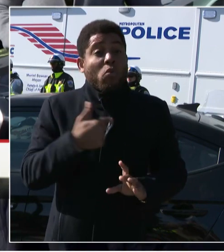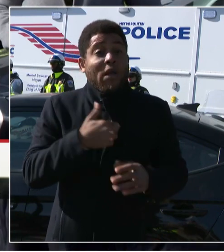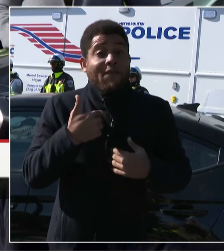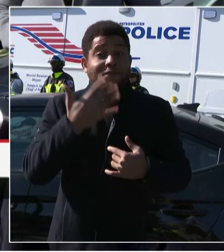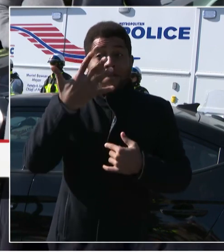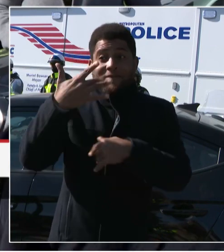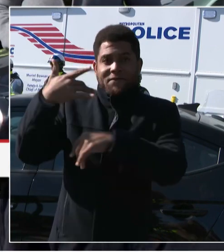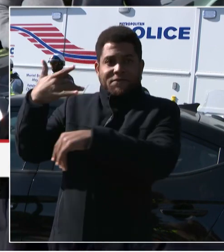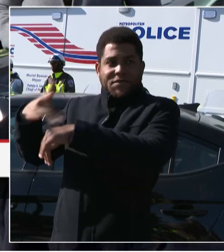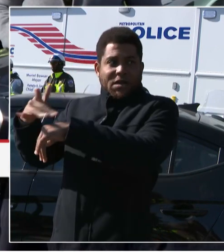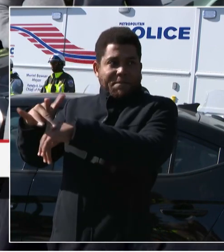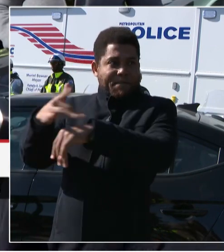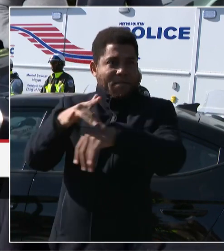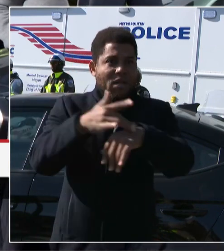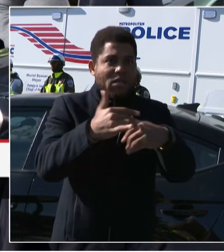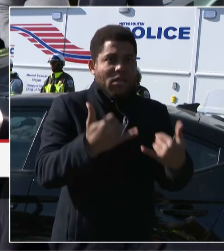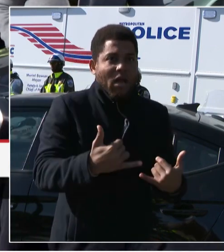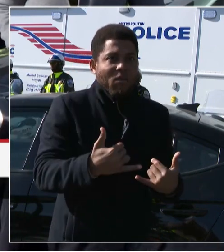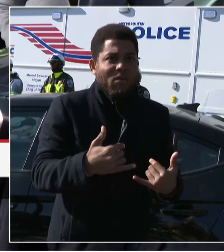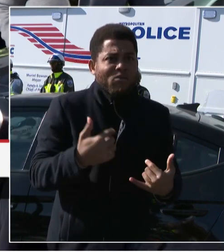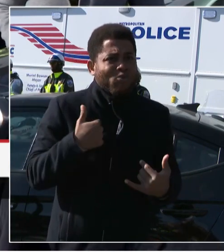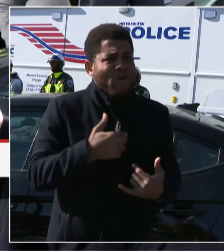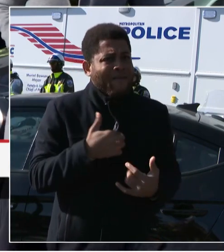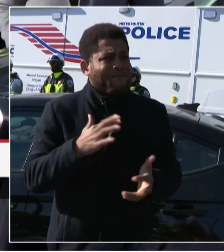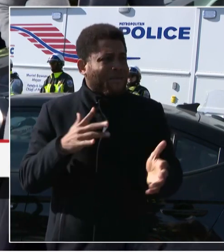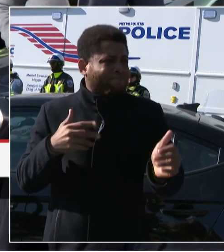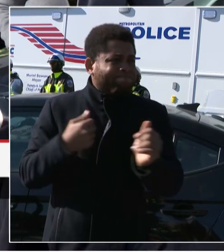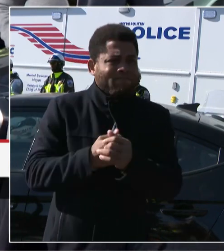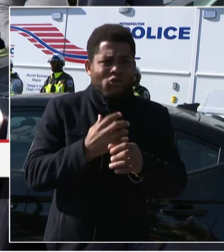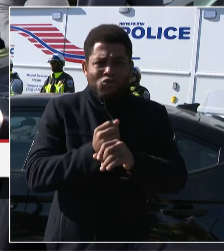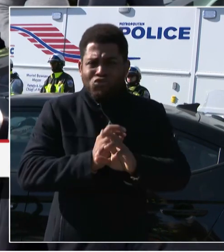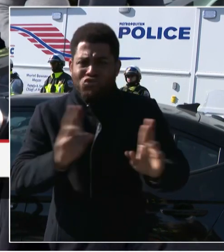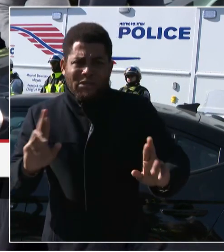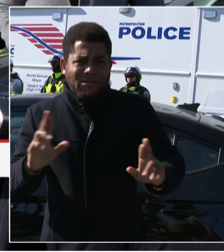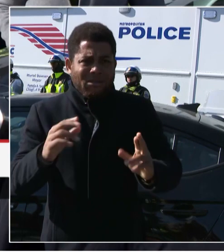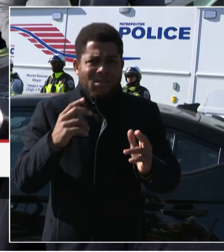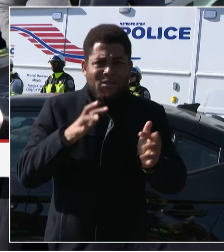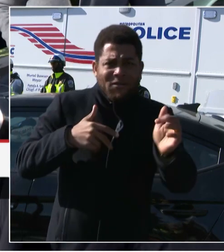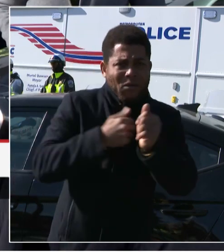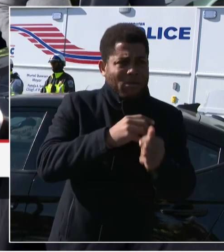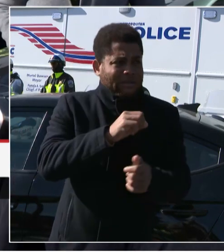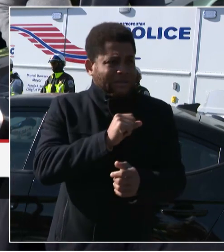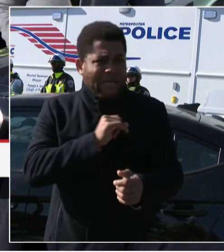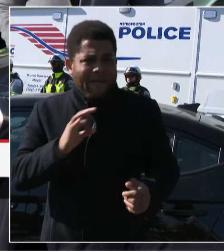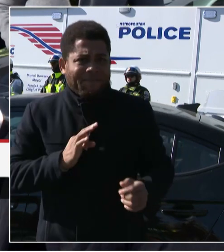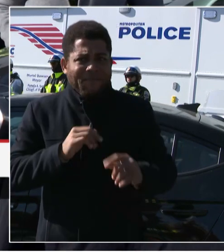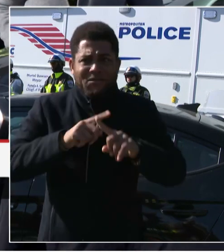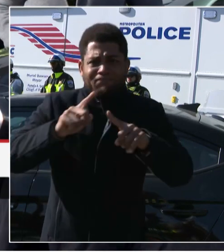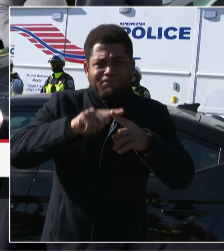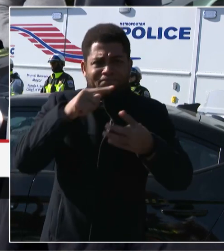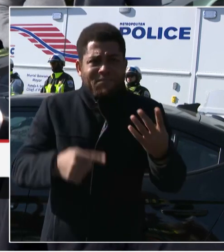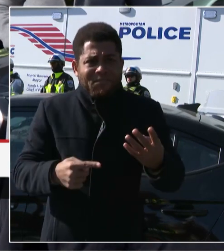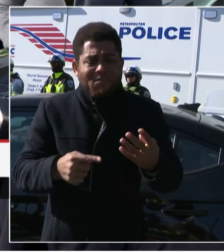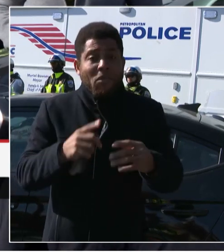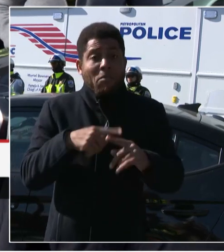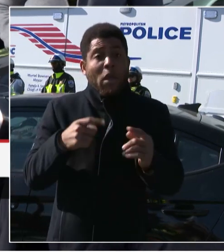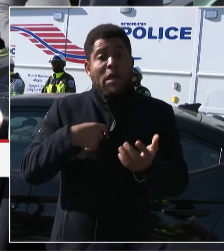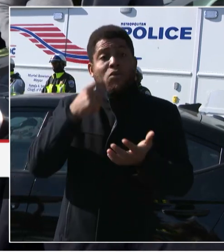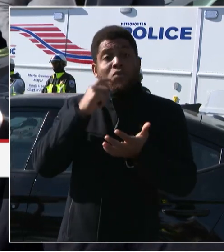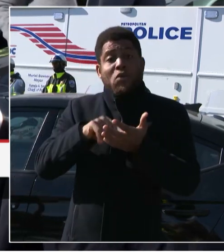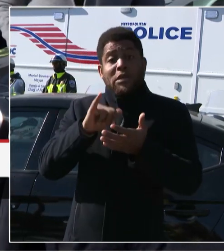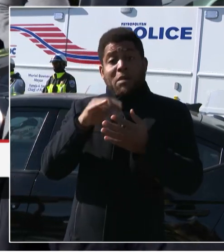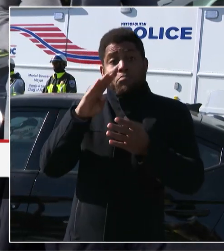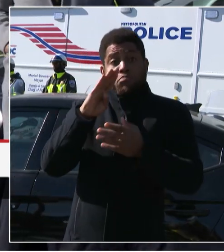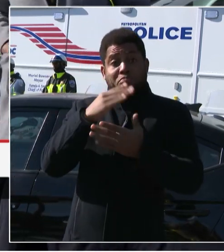So that's that. But really where you see adjustments in DRS's budget is because the number of committed youth go down. So if that goes